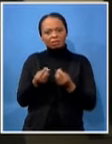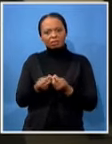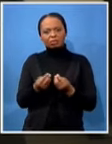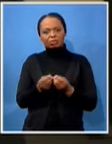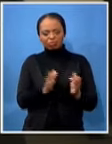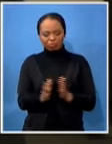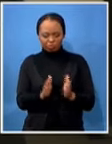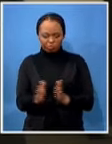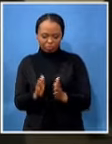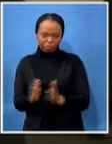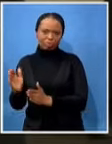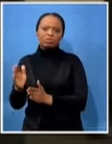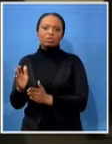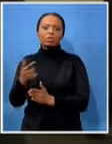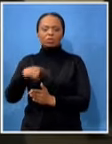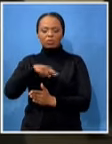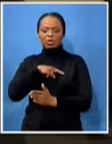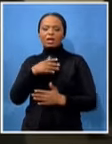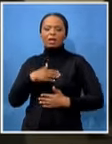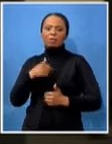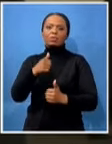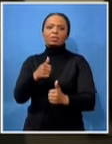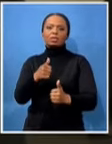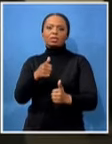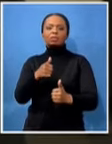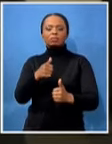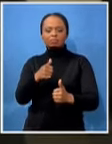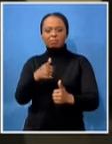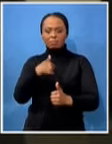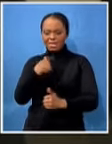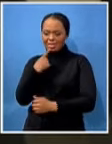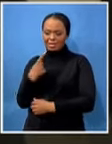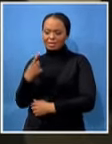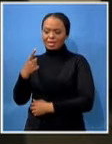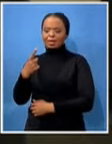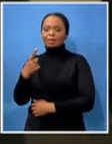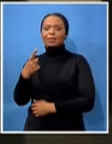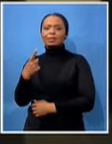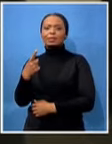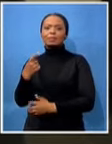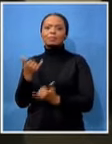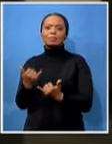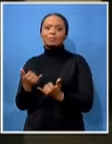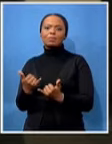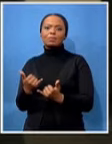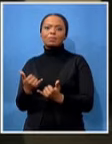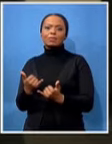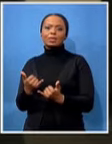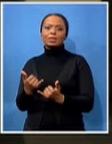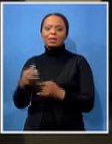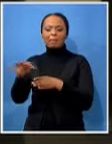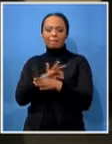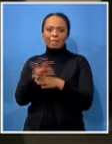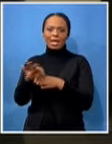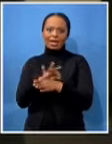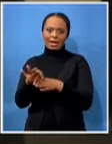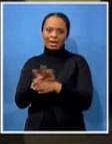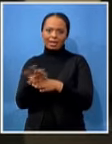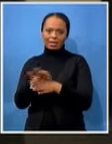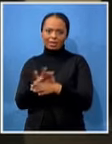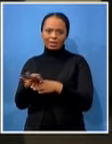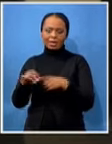And I want to say to you that you have a plan, then we have got interventions. The plan